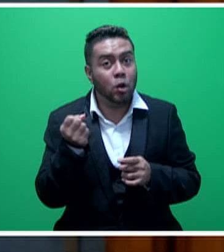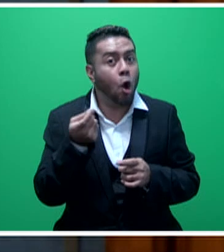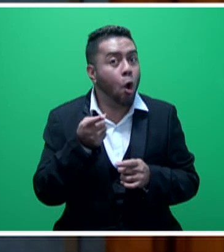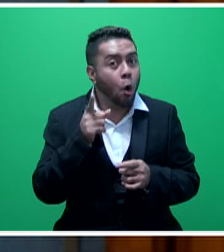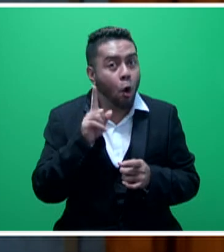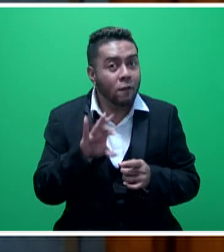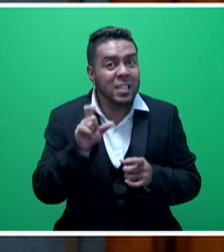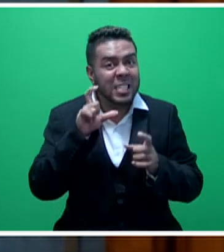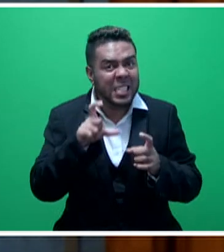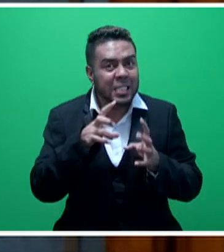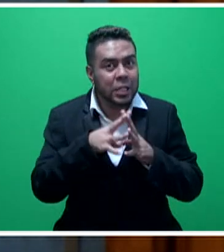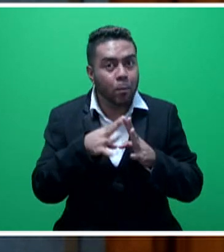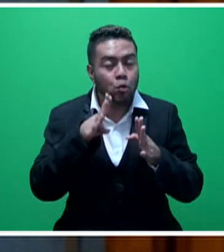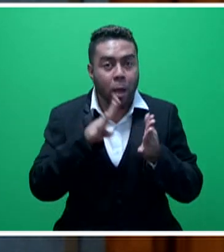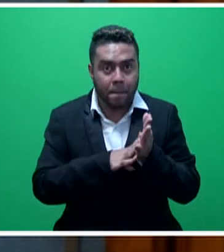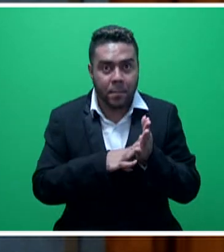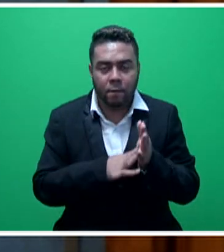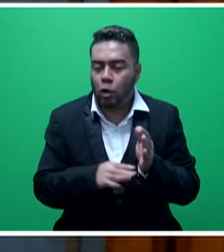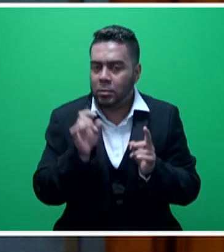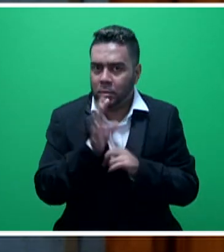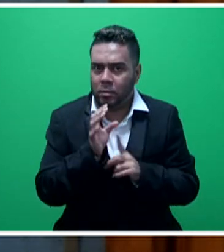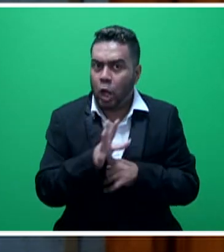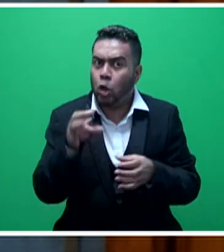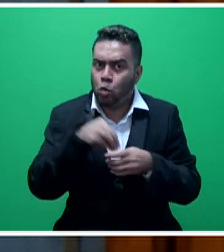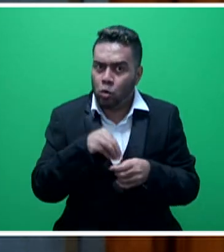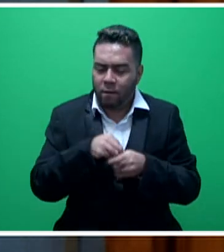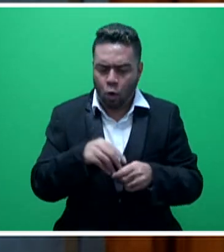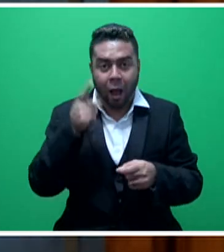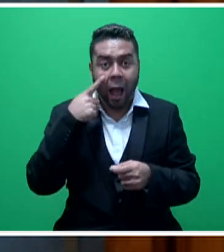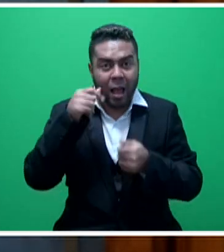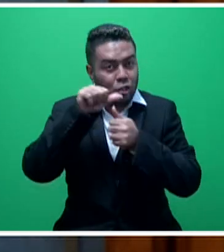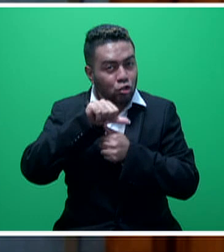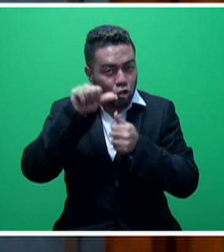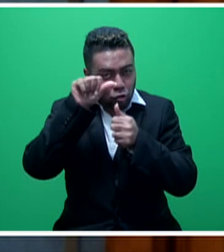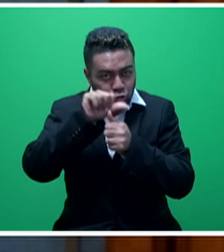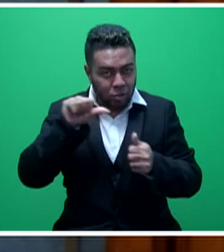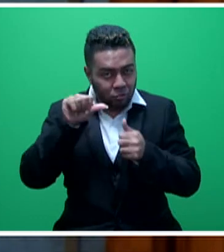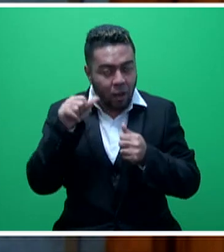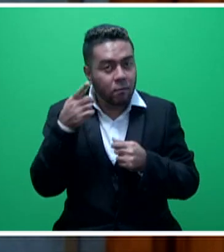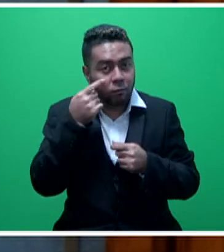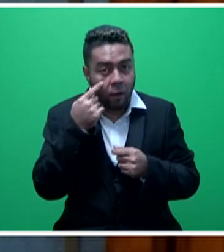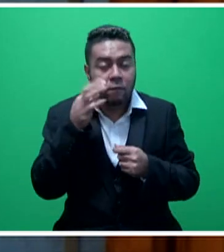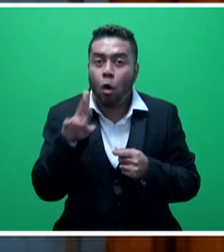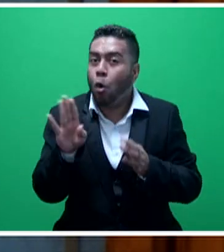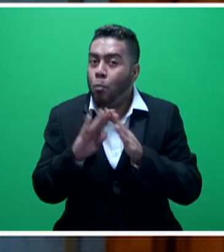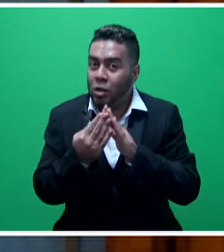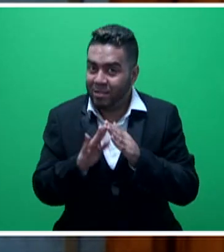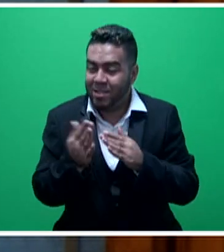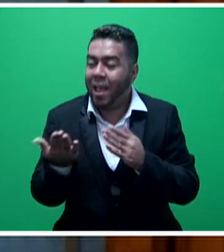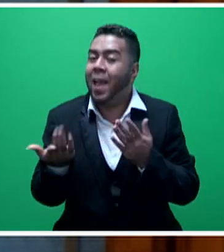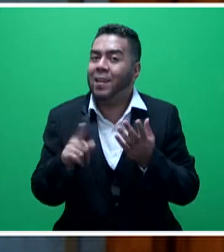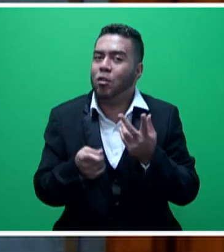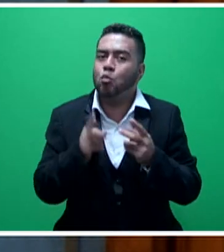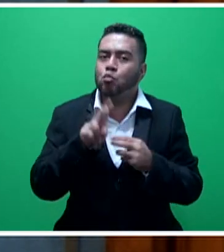CWM takes specialist eye services, including eye surgeries, to the communities and rural centers every